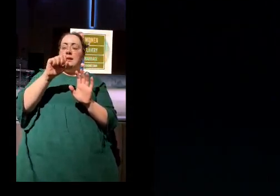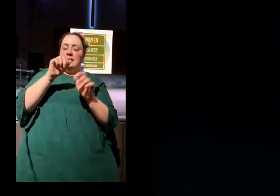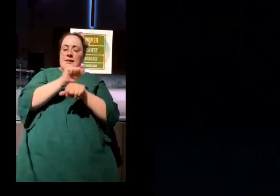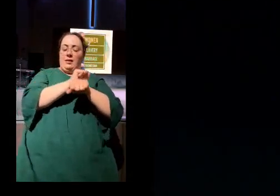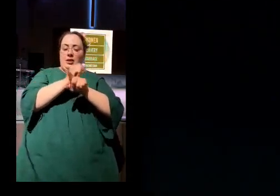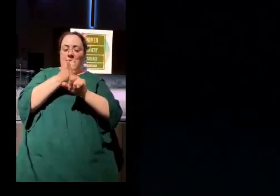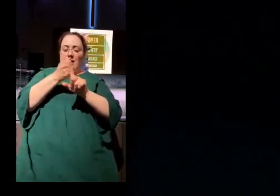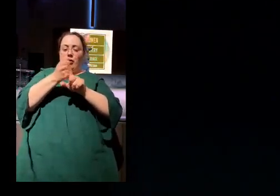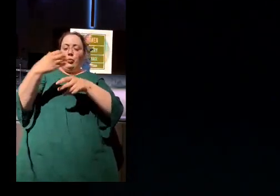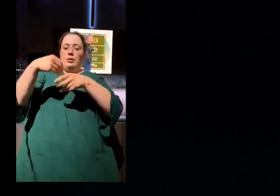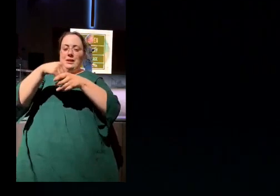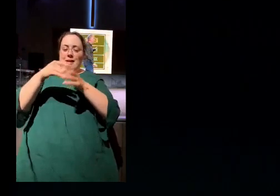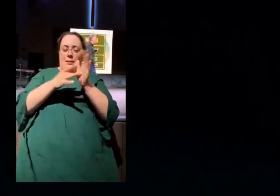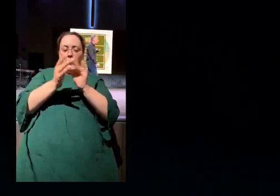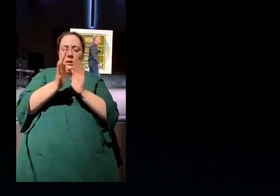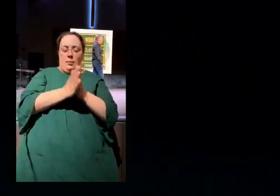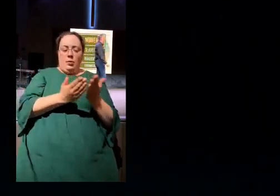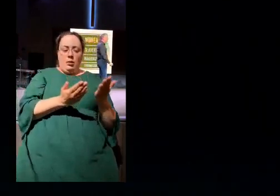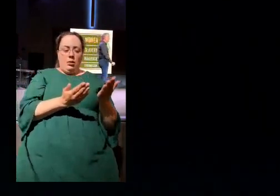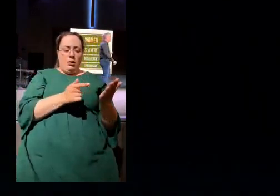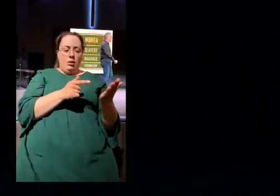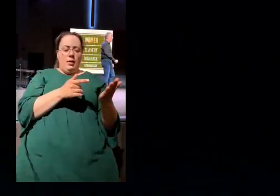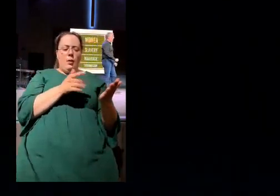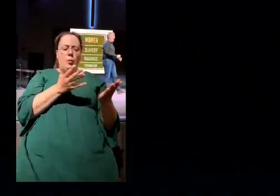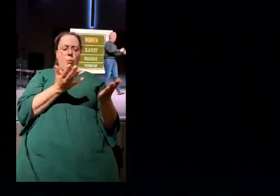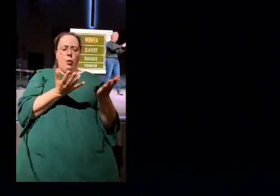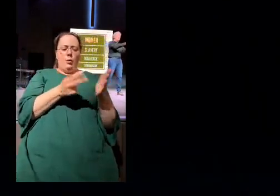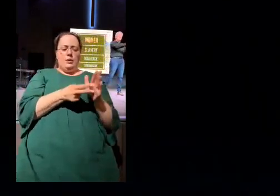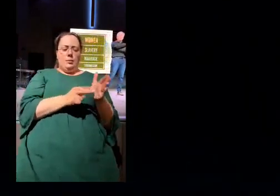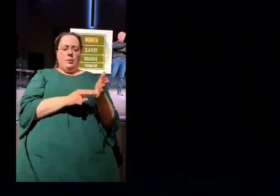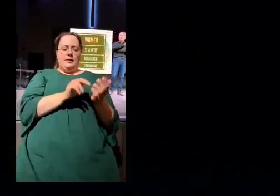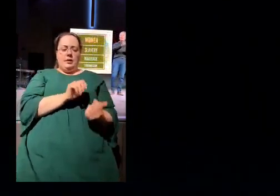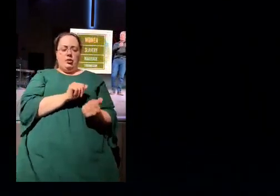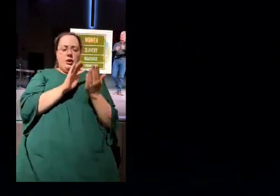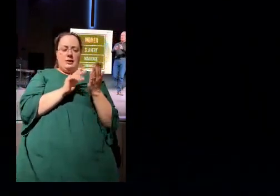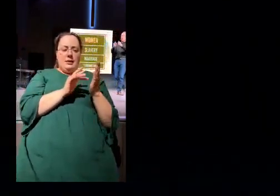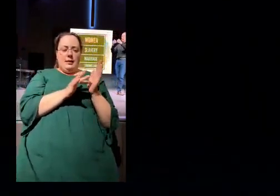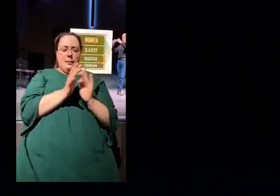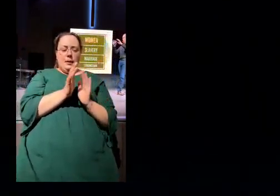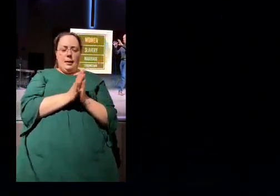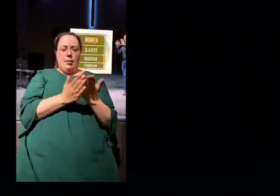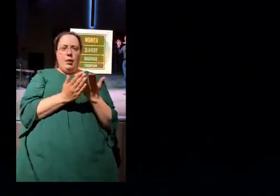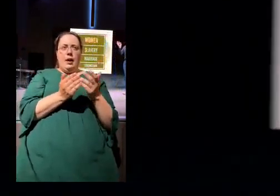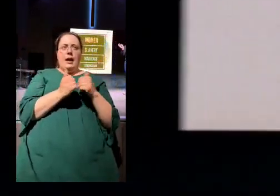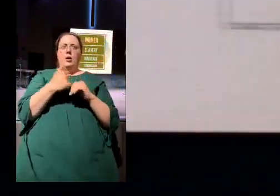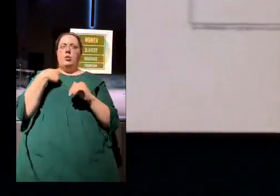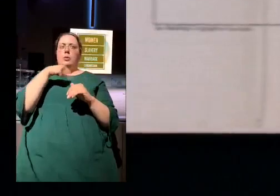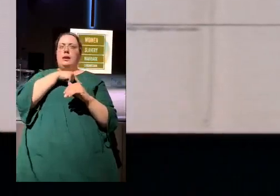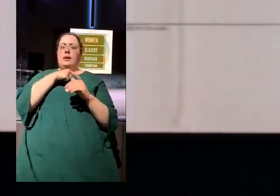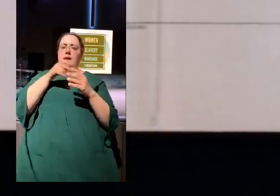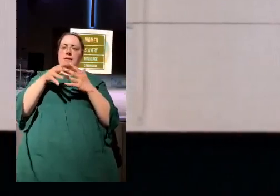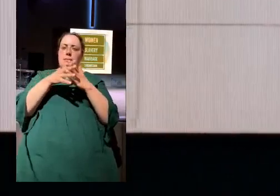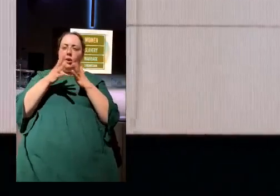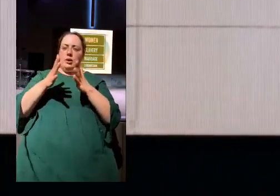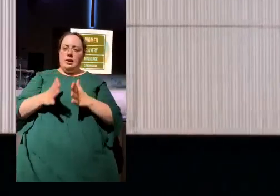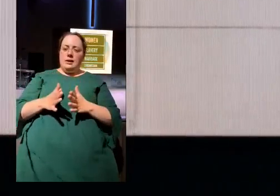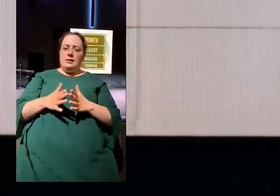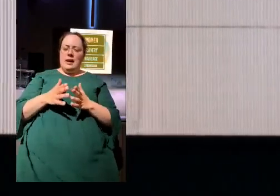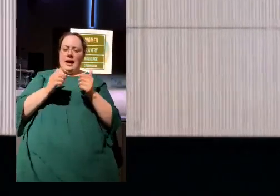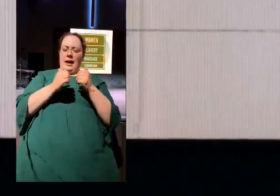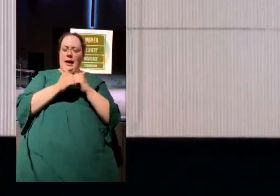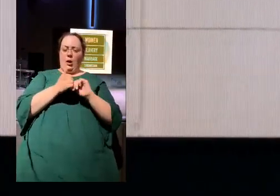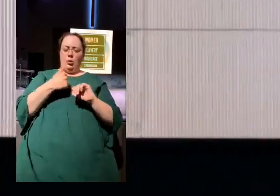was the purpose of addressing it? How do we as Americans who have walked away from that